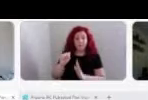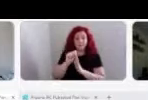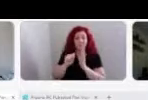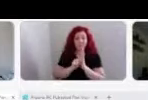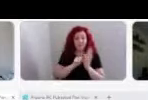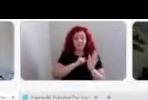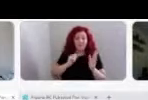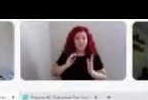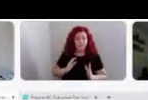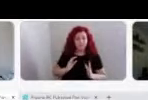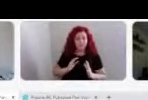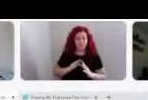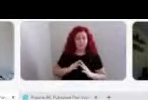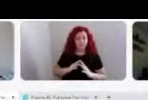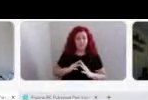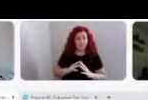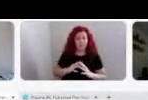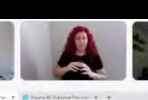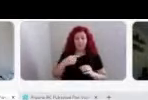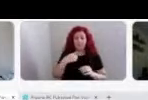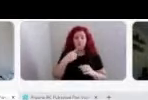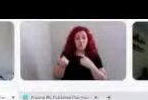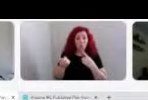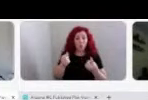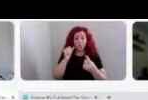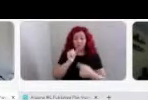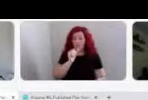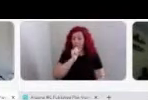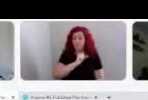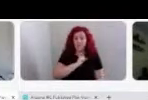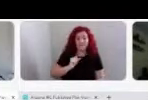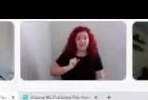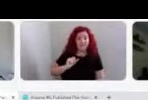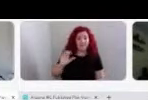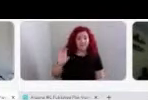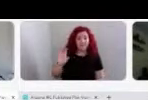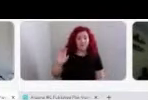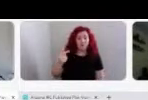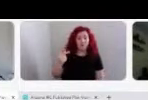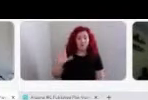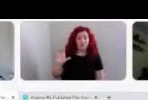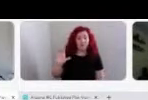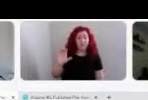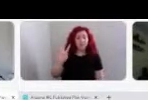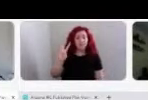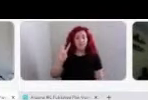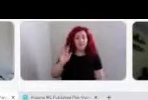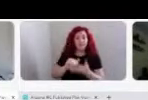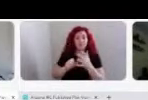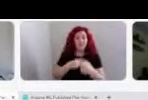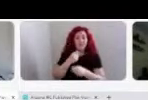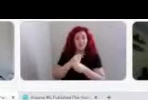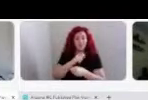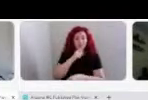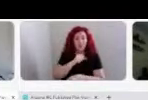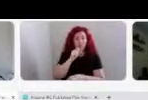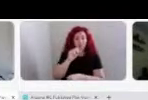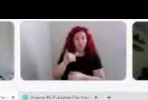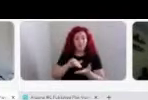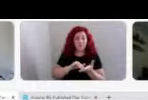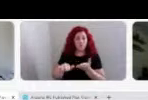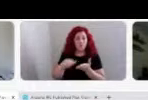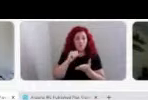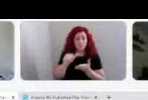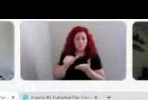the arizona senate that the grand canyon is 6 000 years old and used that as an excuse not to